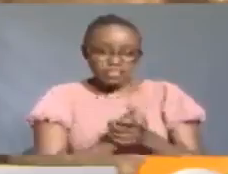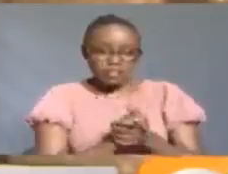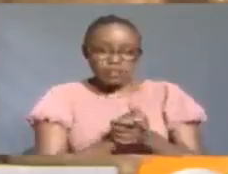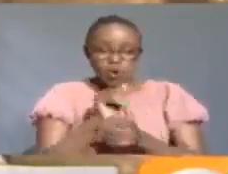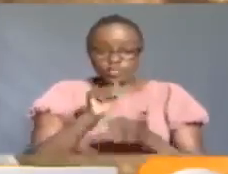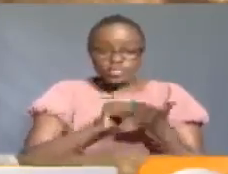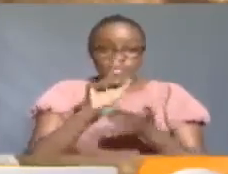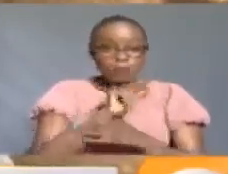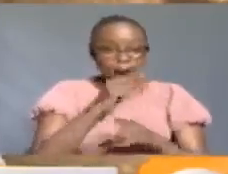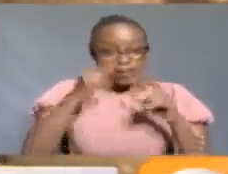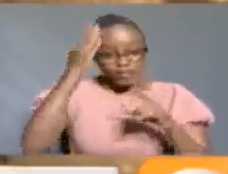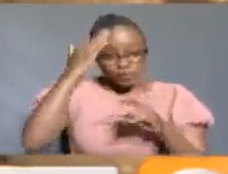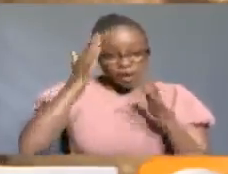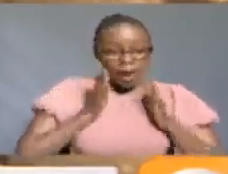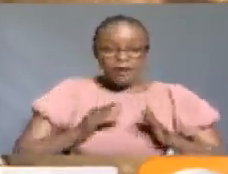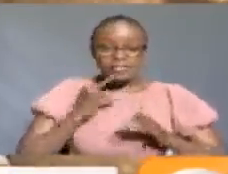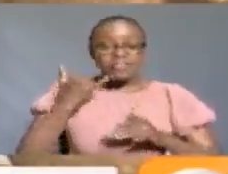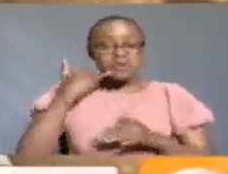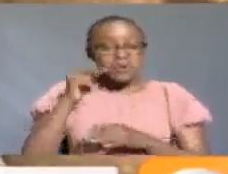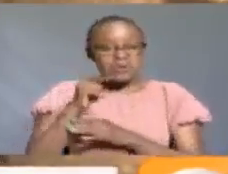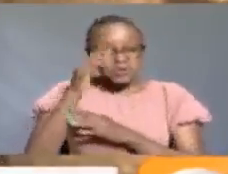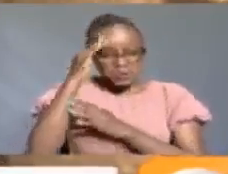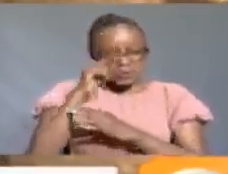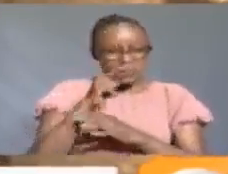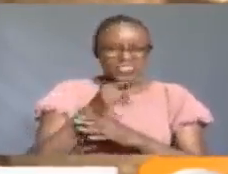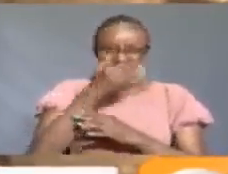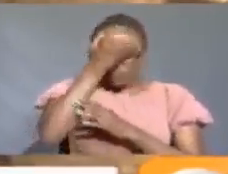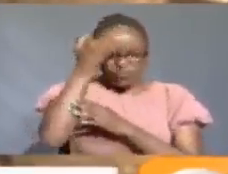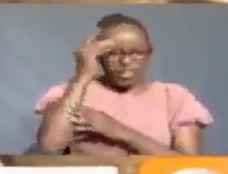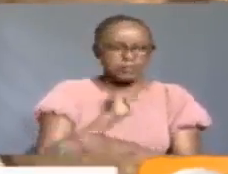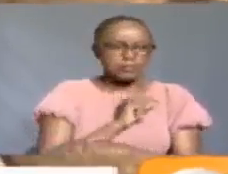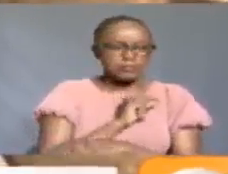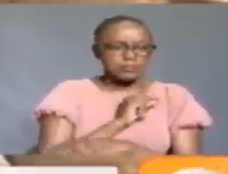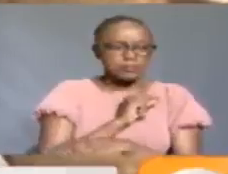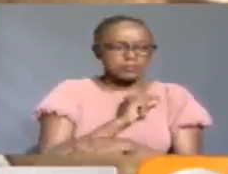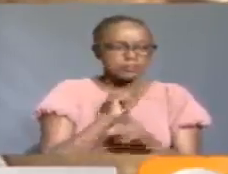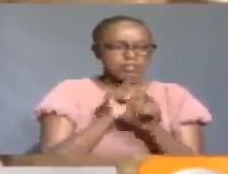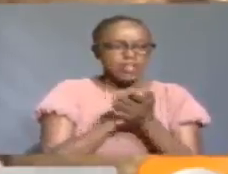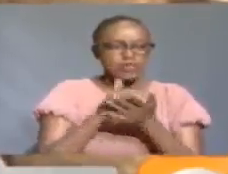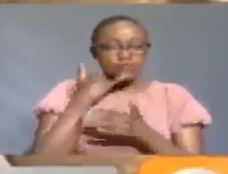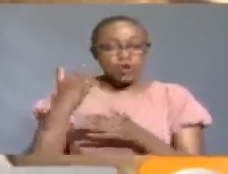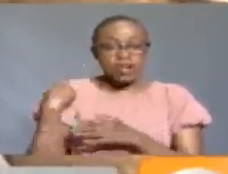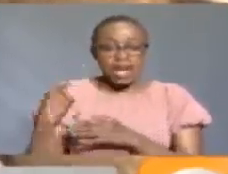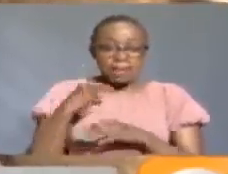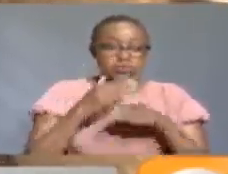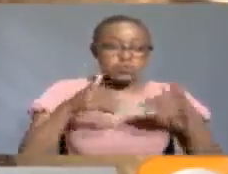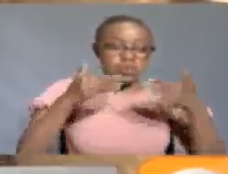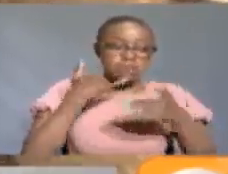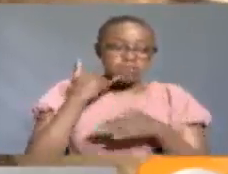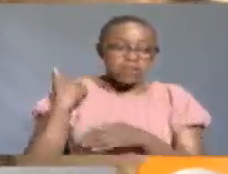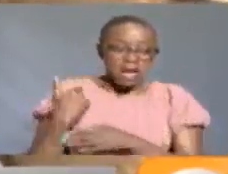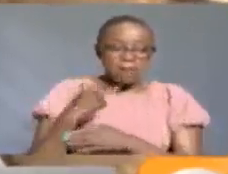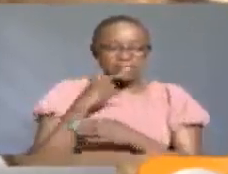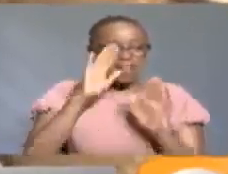zimeenda kule, lakini unajua siku hizi mtu akikwambia nitakupigia simu, unajua hiyo toa kabisa kwa roho yako. I will call you, nipe namba. Ukiambia nipe namba, wachana